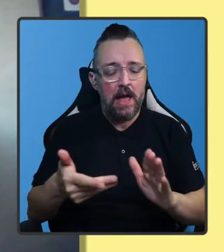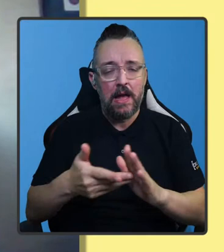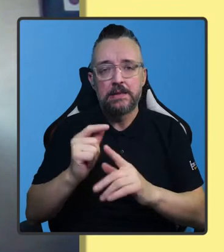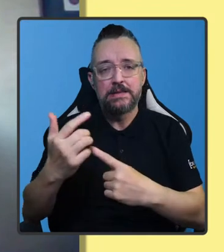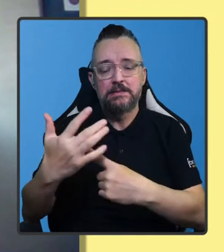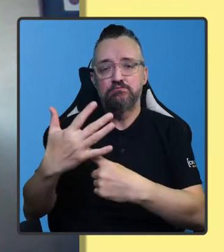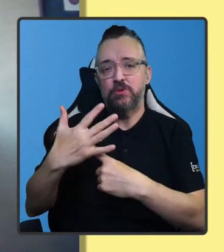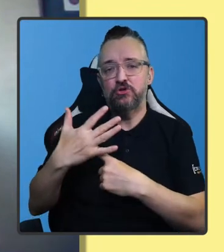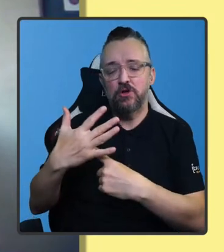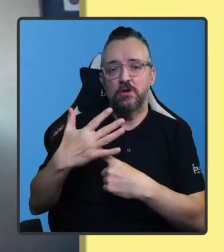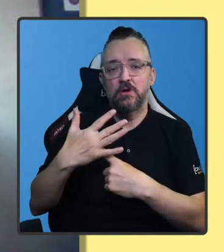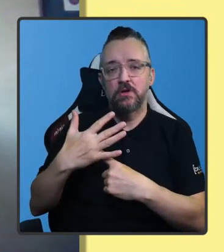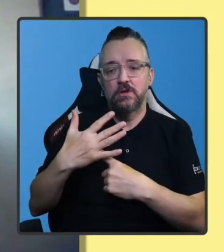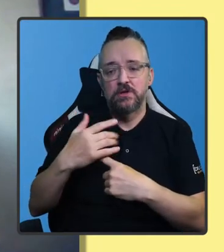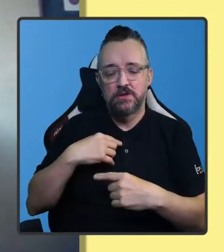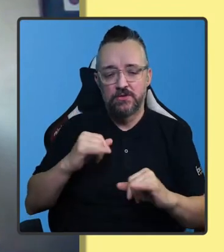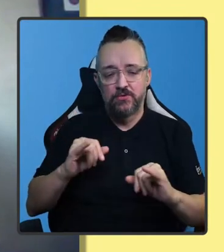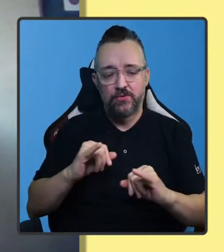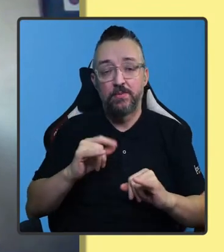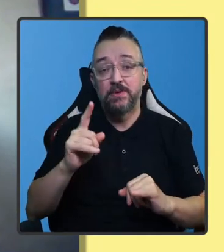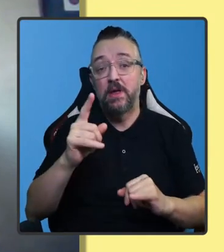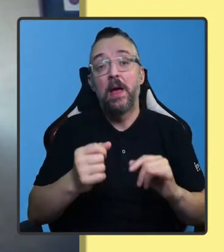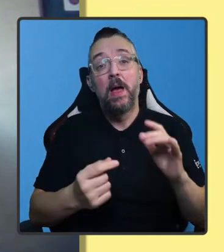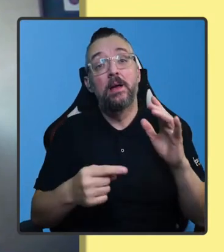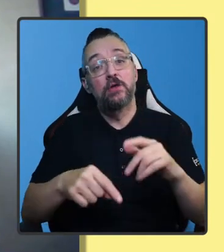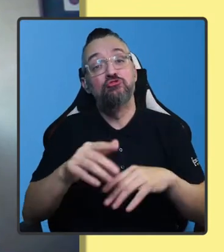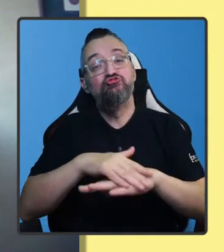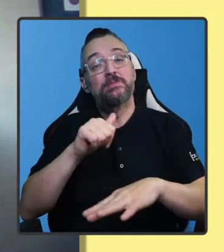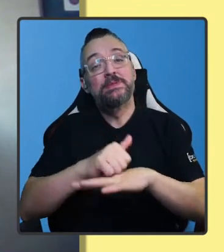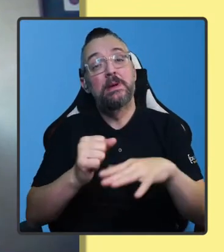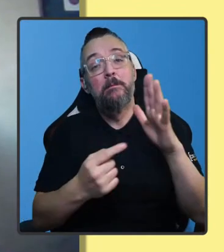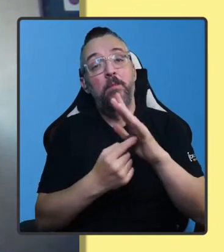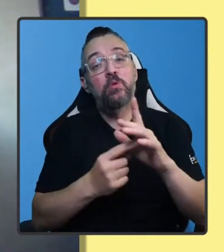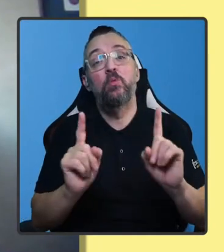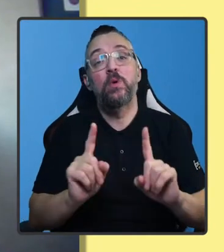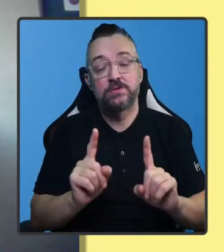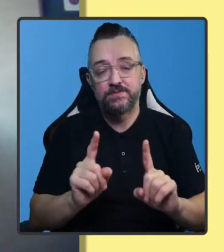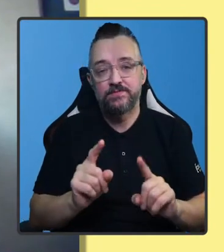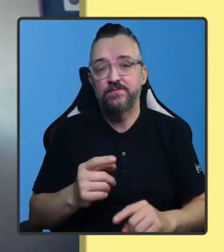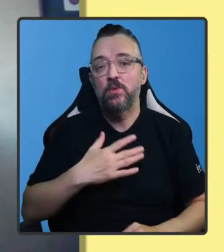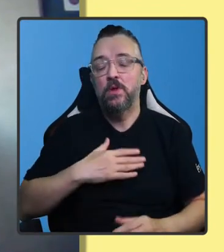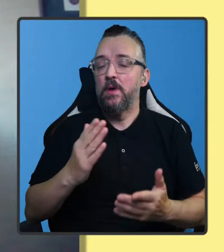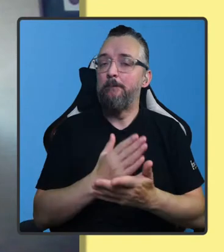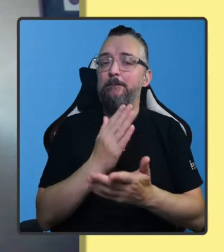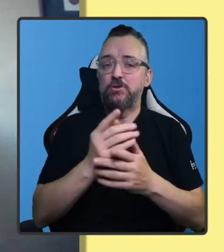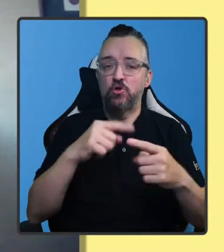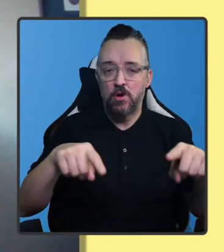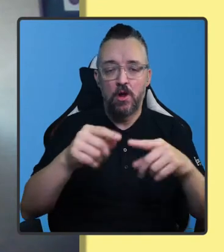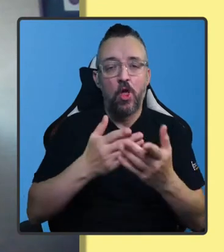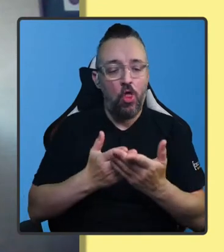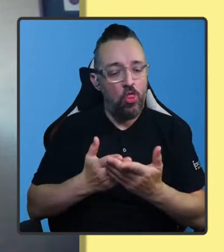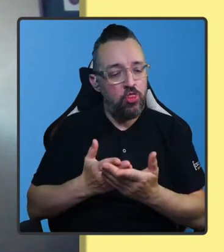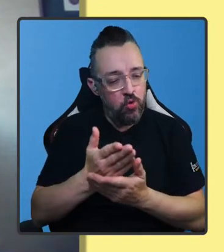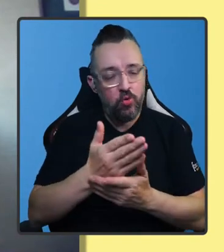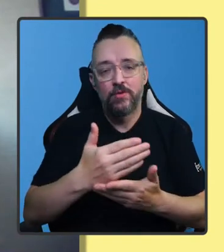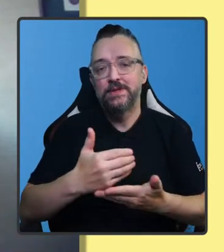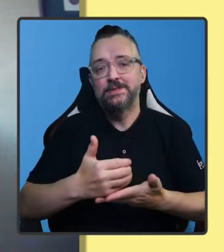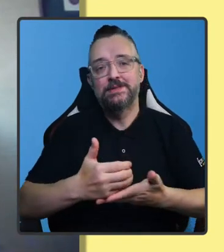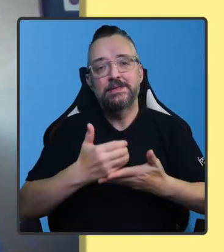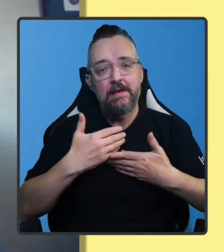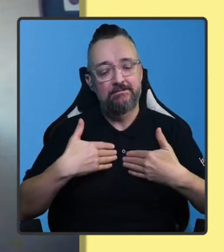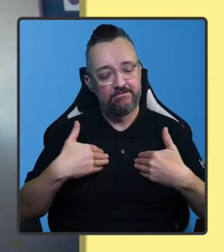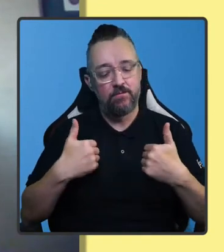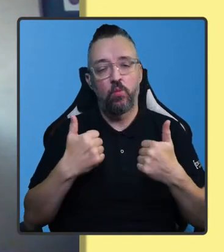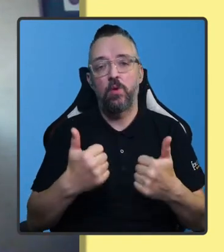I'd just like to say what is most important about this Christmas, and that's to make sure we all make it through Christmas safe and well. So